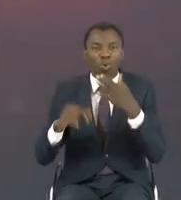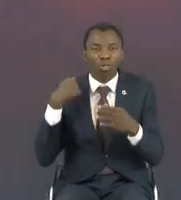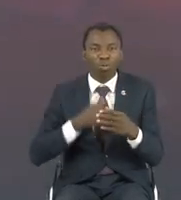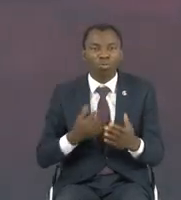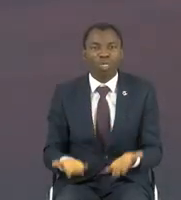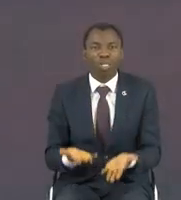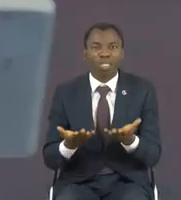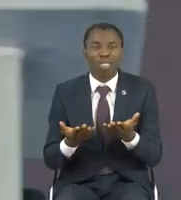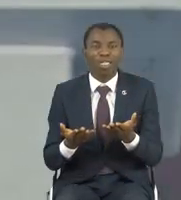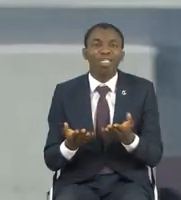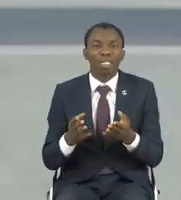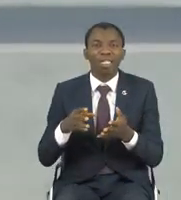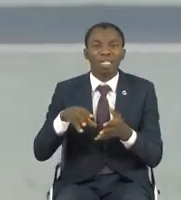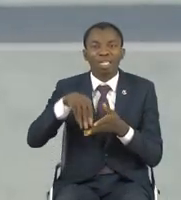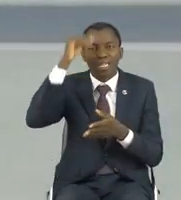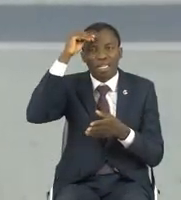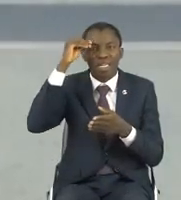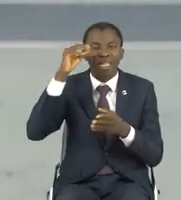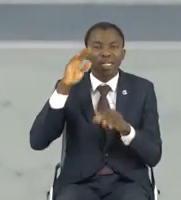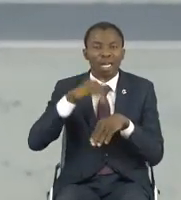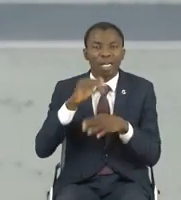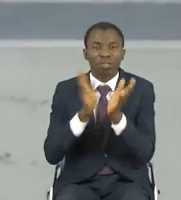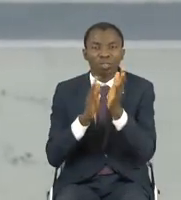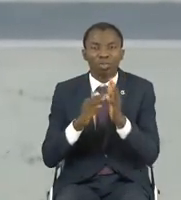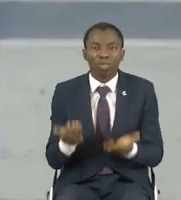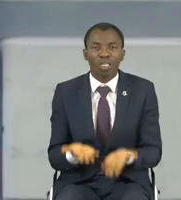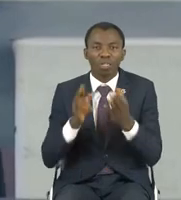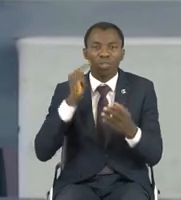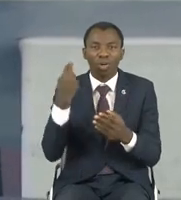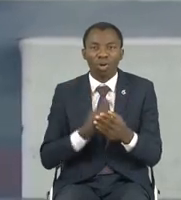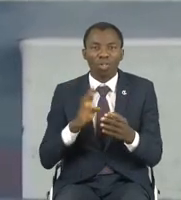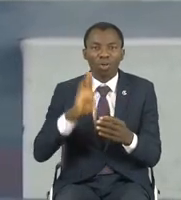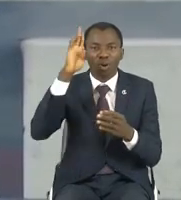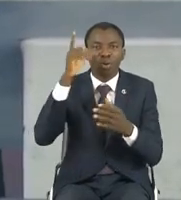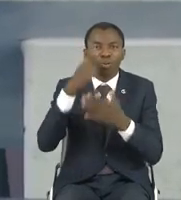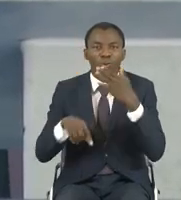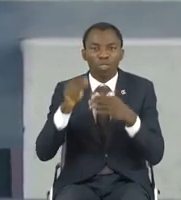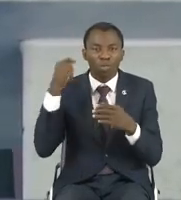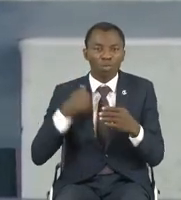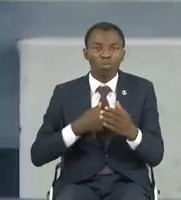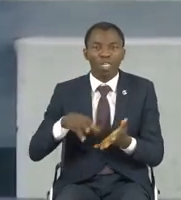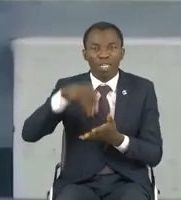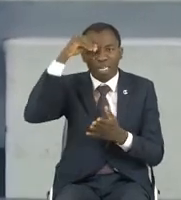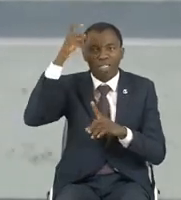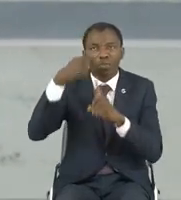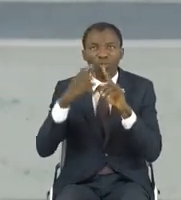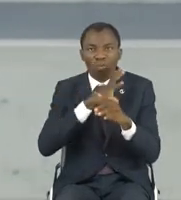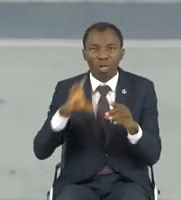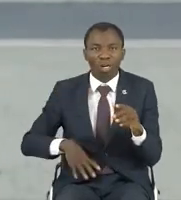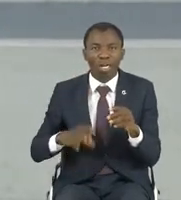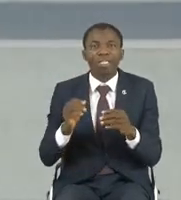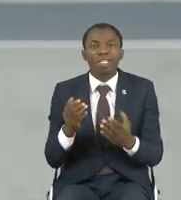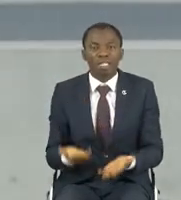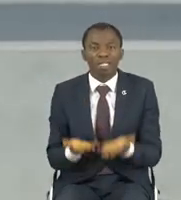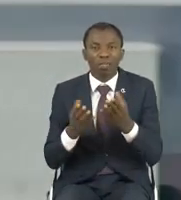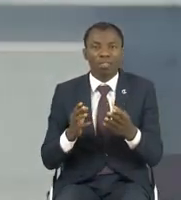in employment. What we learn from Christ lifts us up in Christianity. We